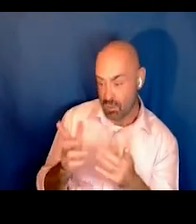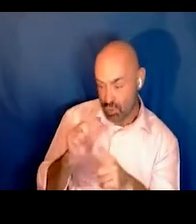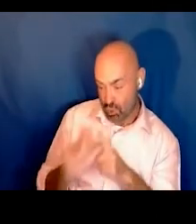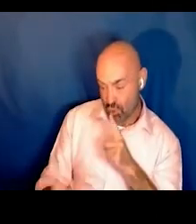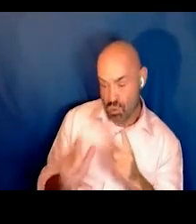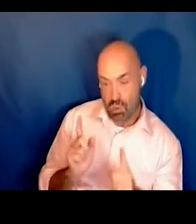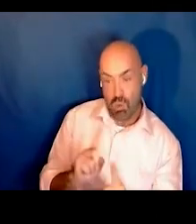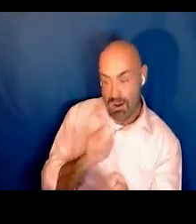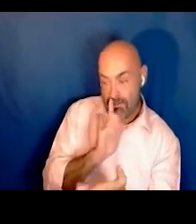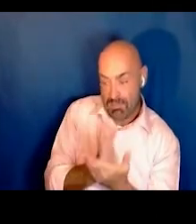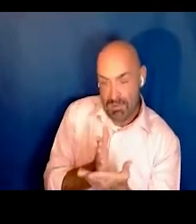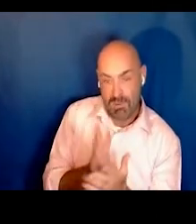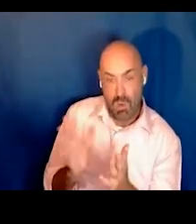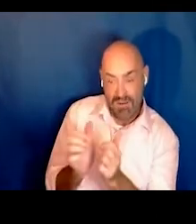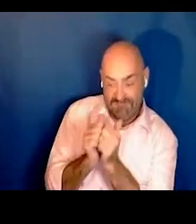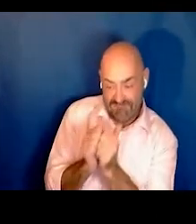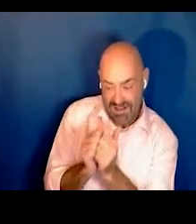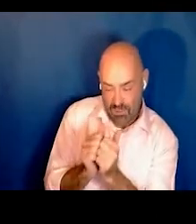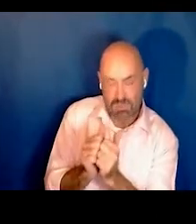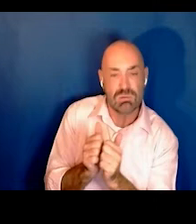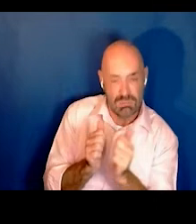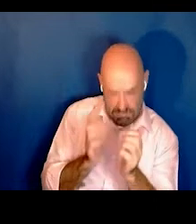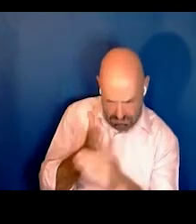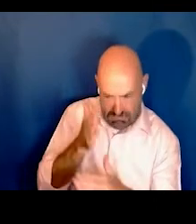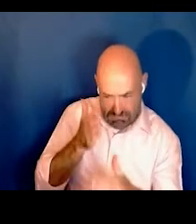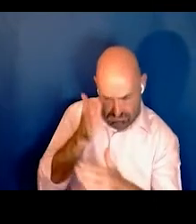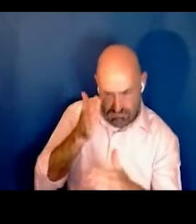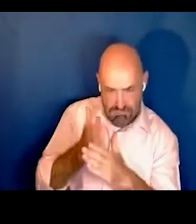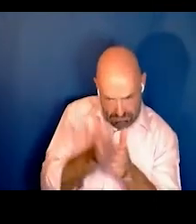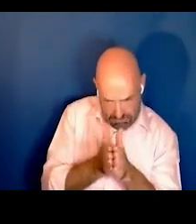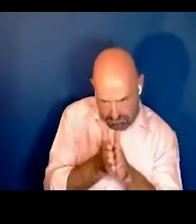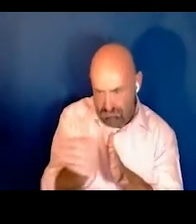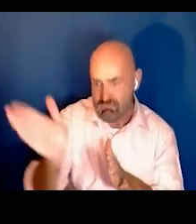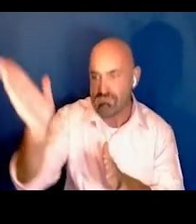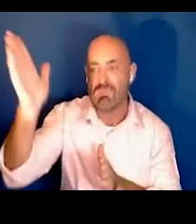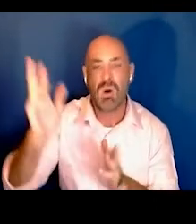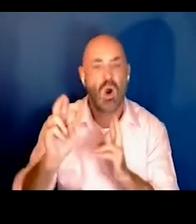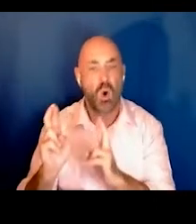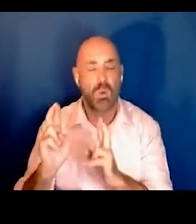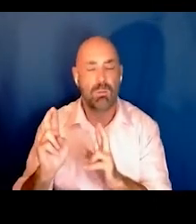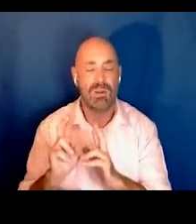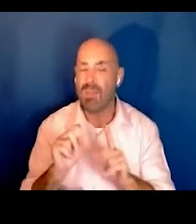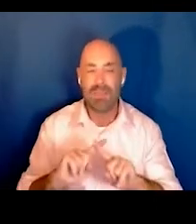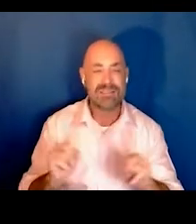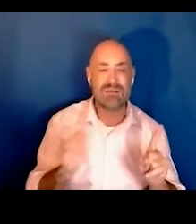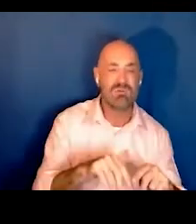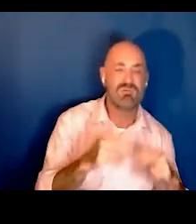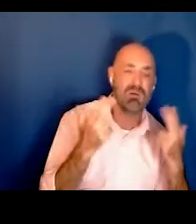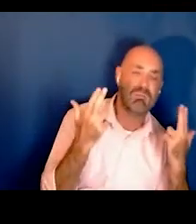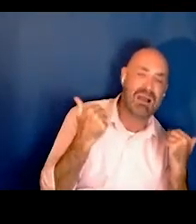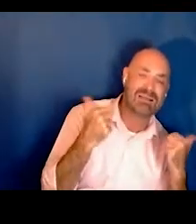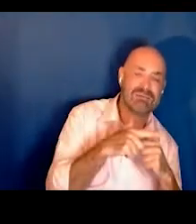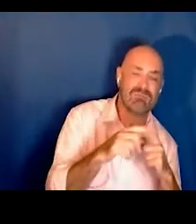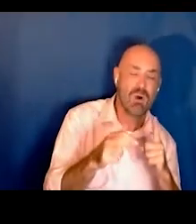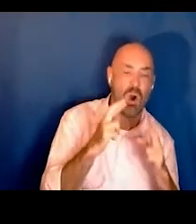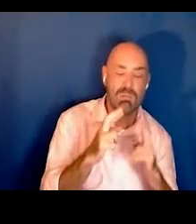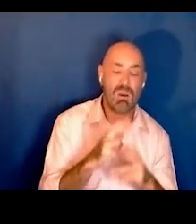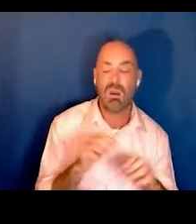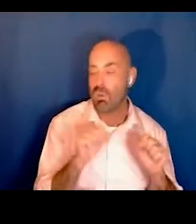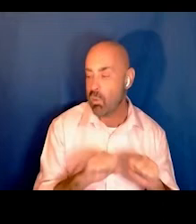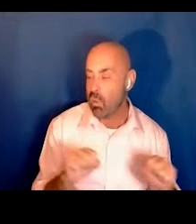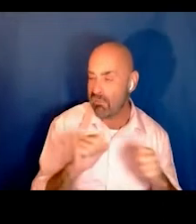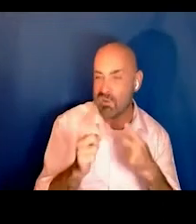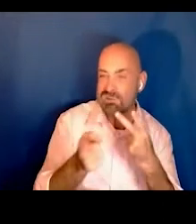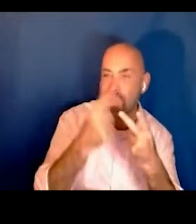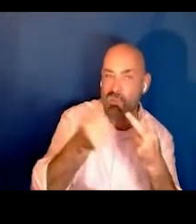active participants in bringing about the future they hope to see. And this is different from passive hope, where we just wait for external